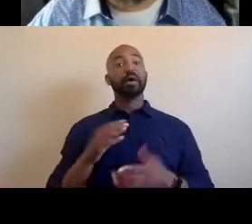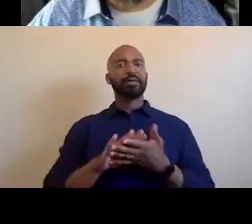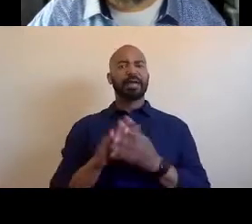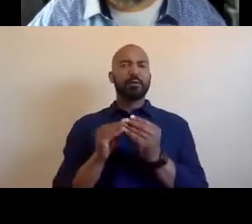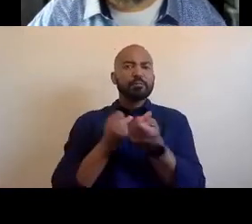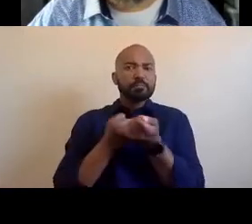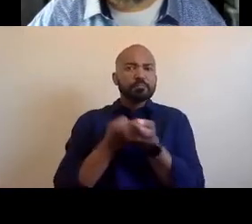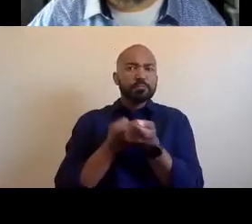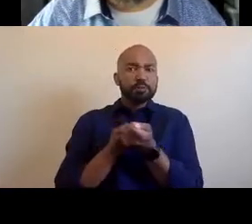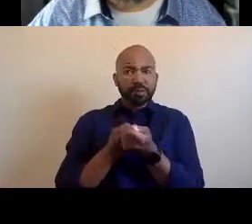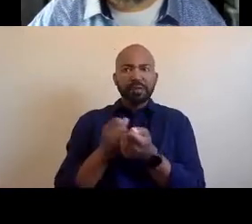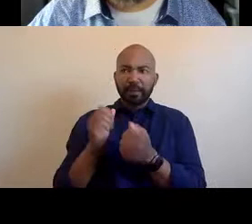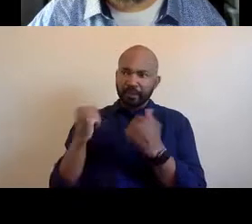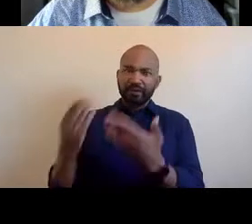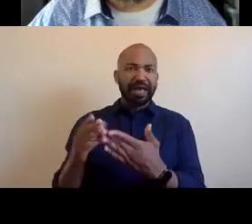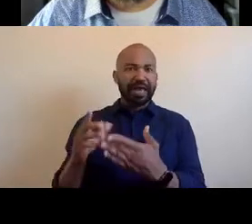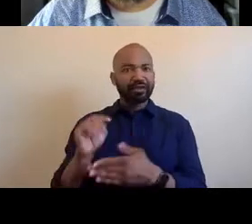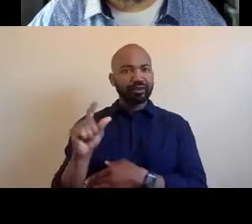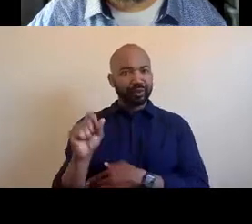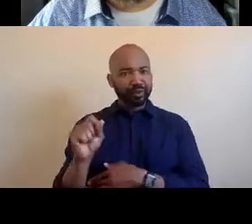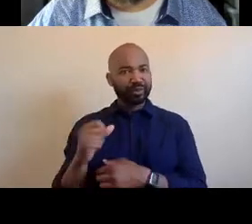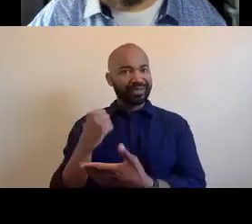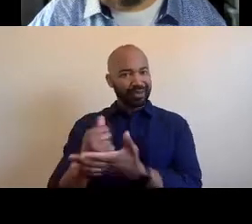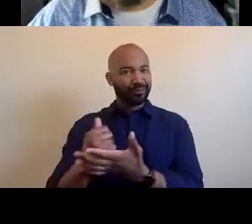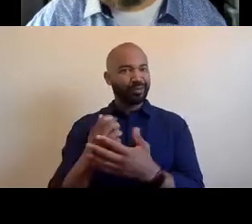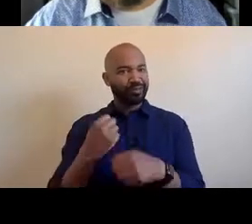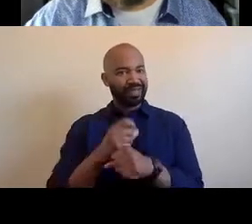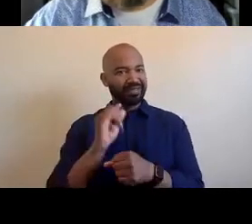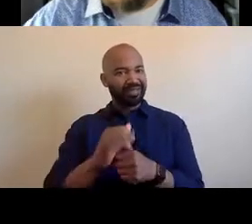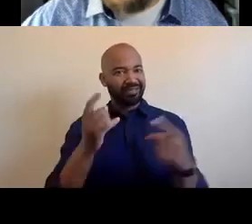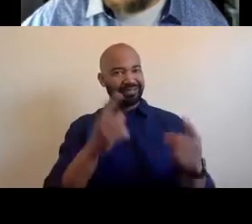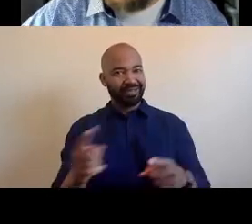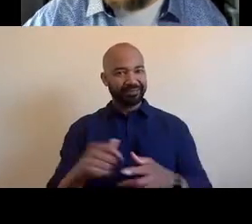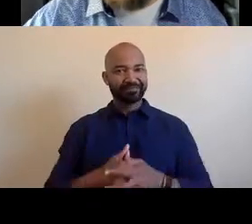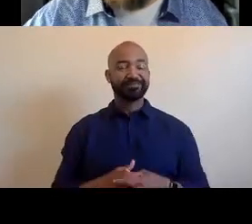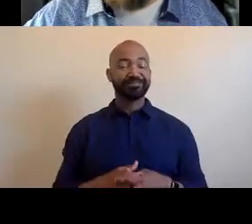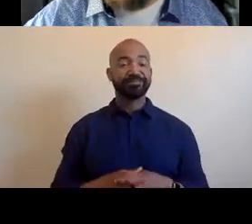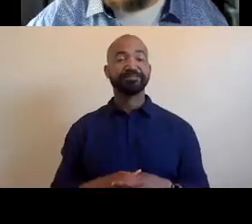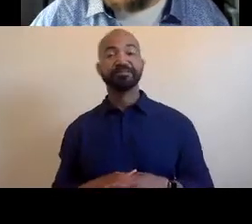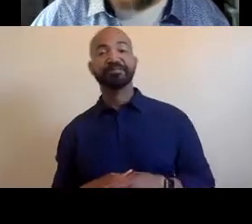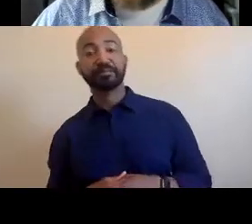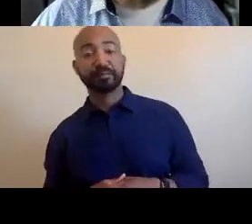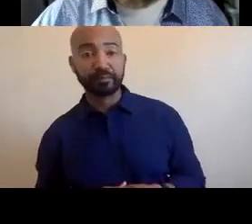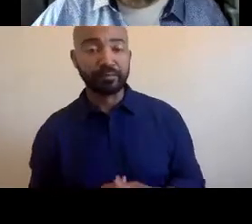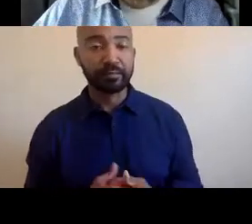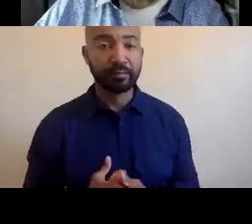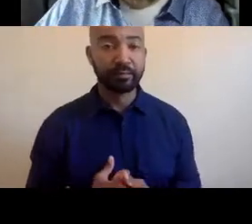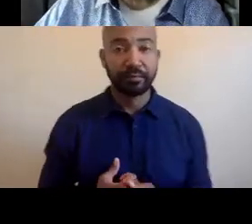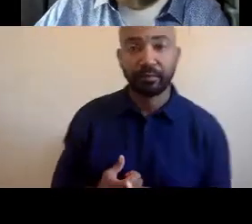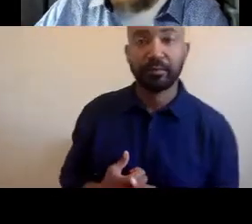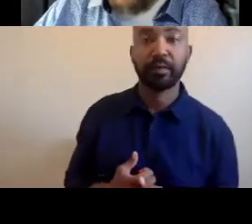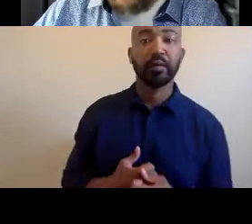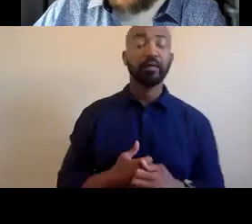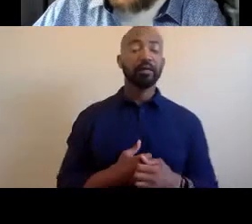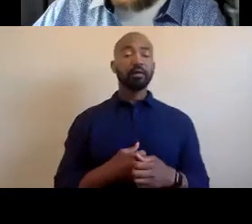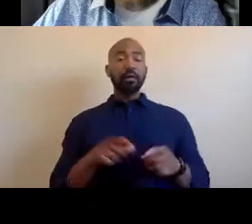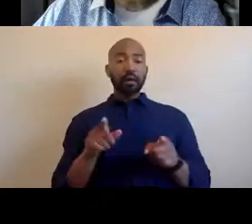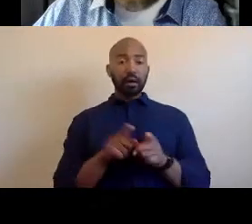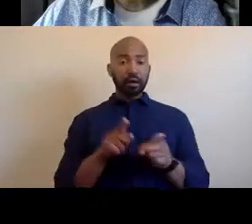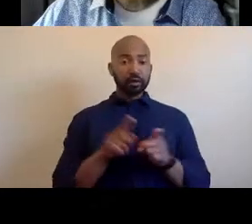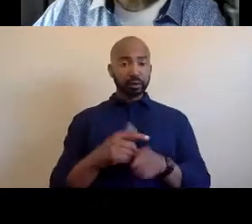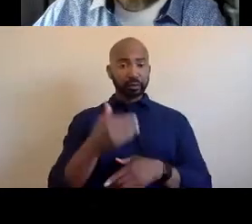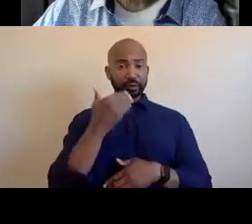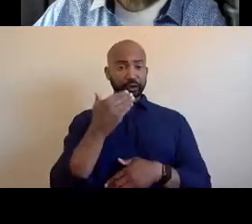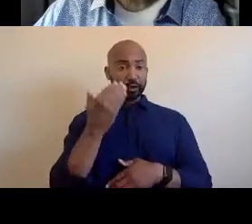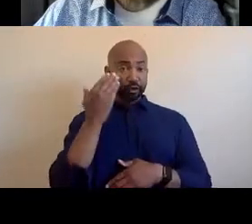on the tools to help that make that happen. It's also good to know that if people have attempted